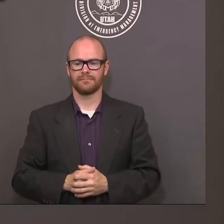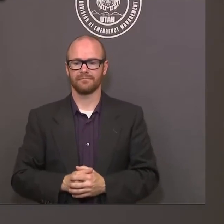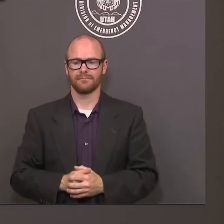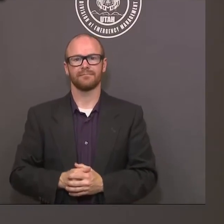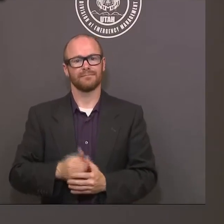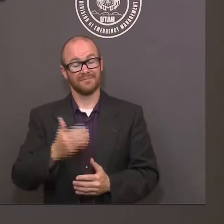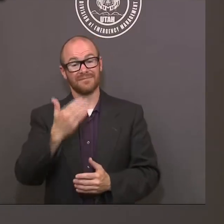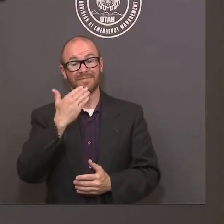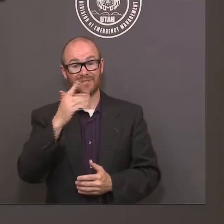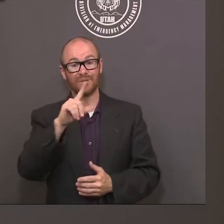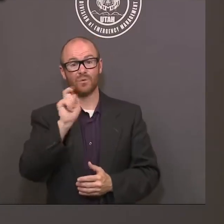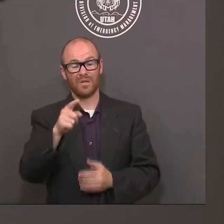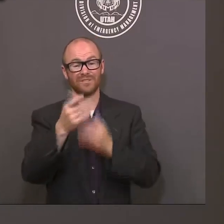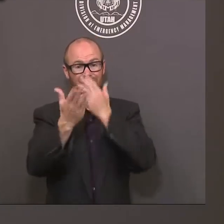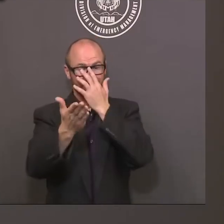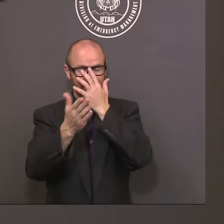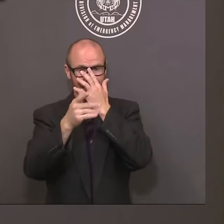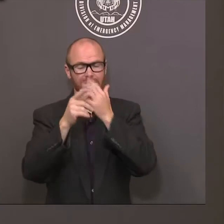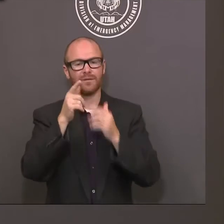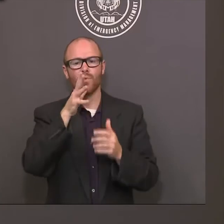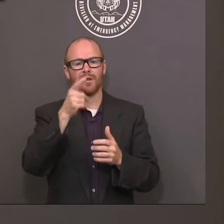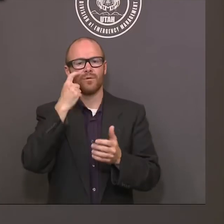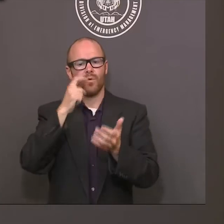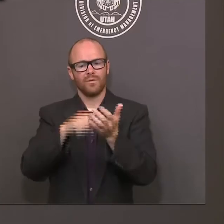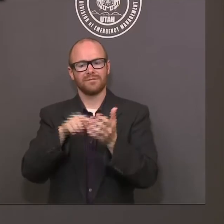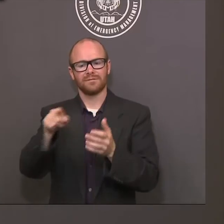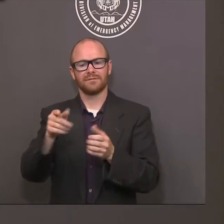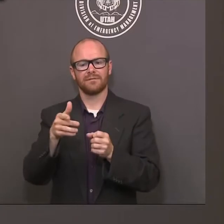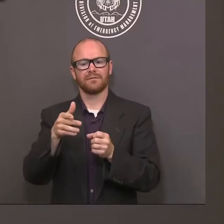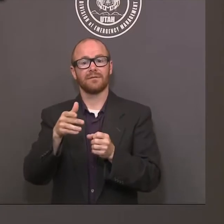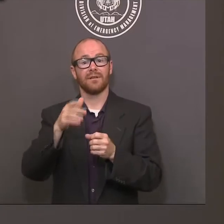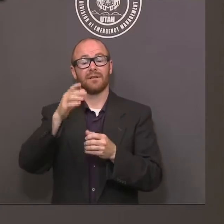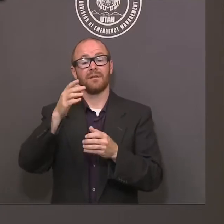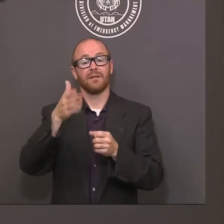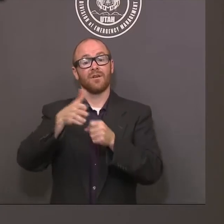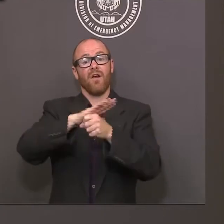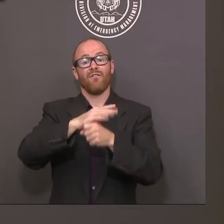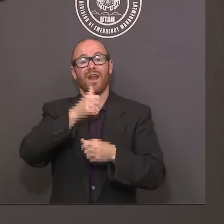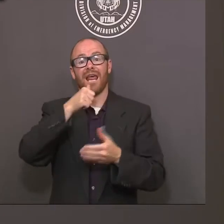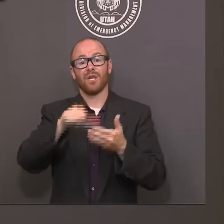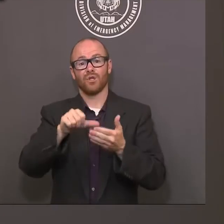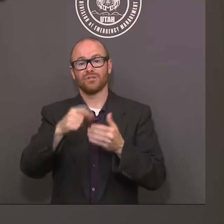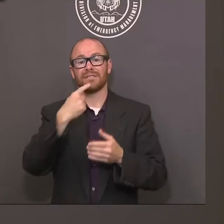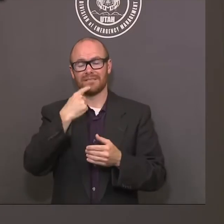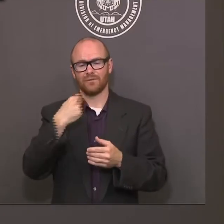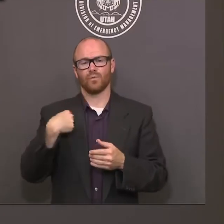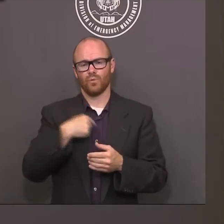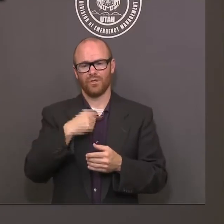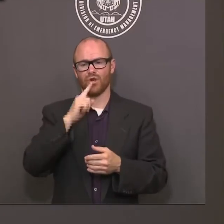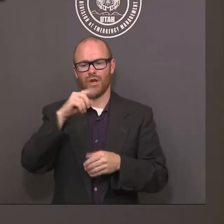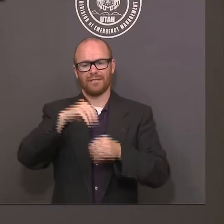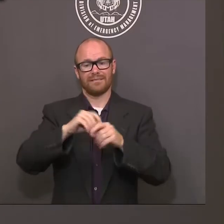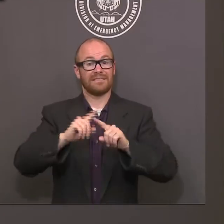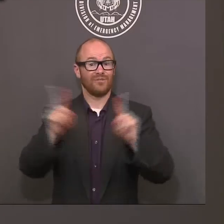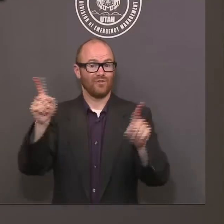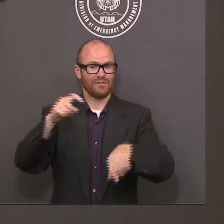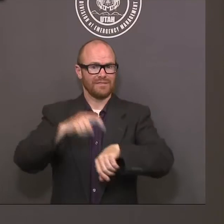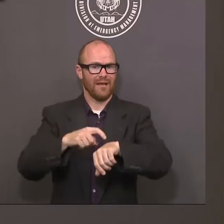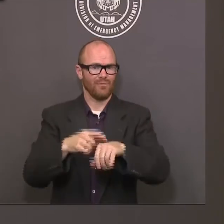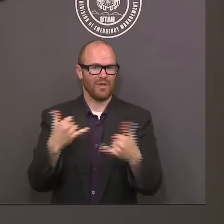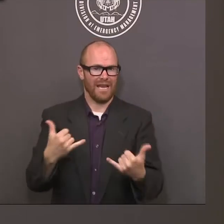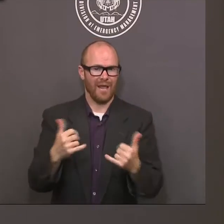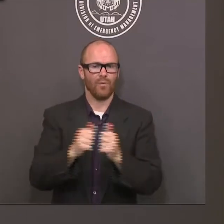Thanks for the question, Tony. And you'll note that the cover letter recognizes that we're in a totally different time period now, with our